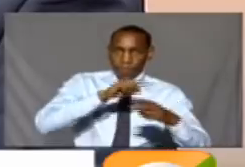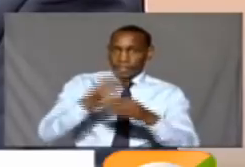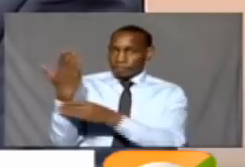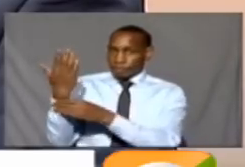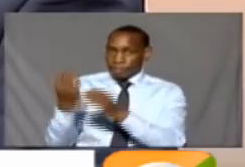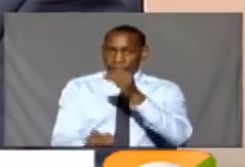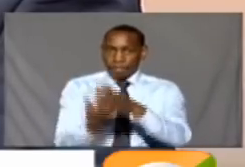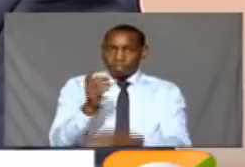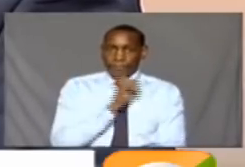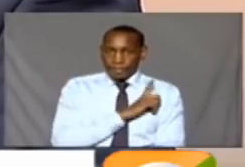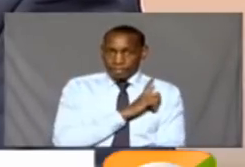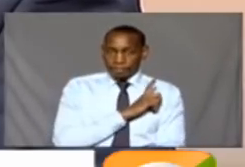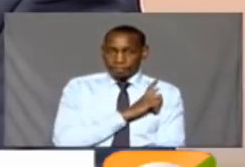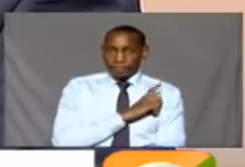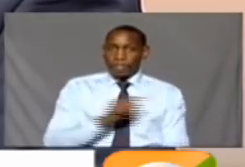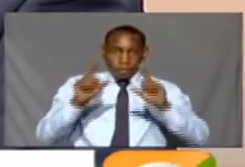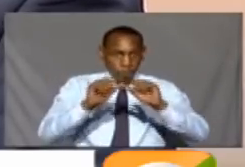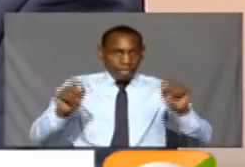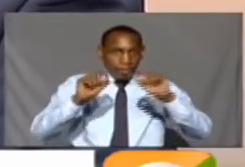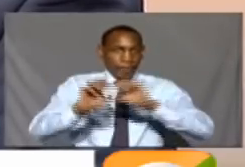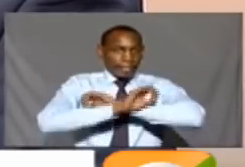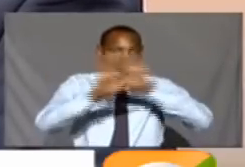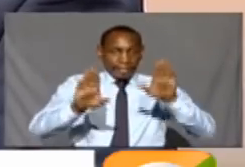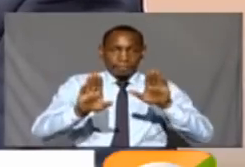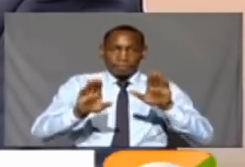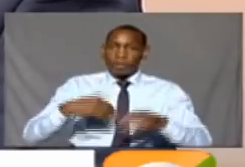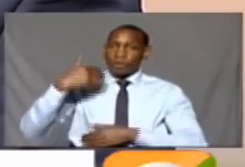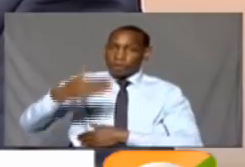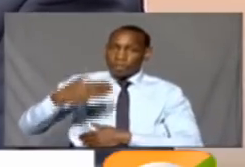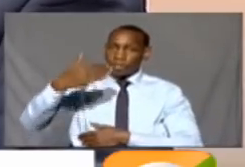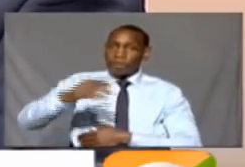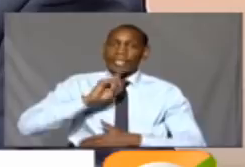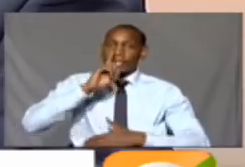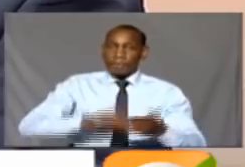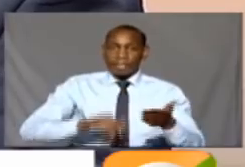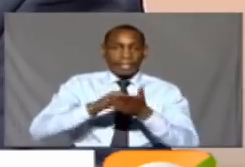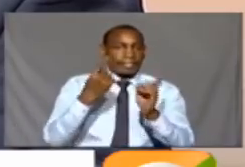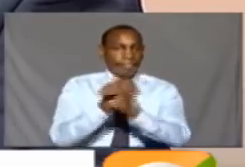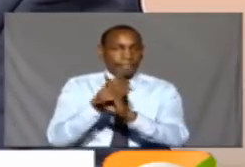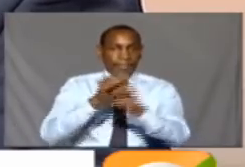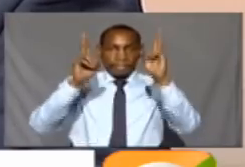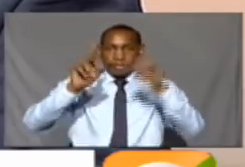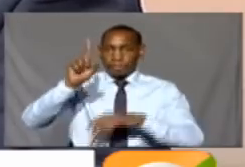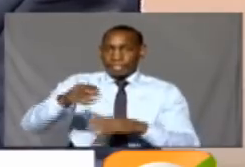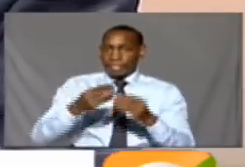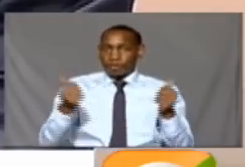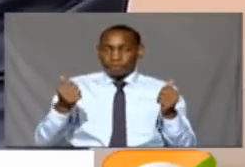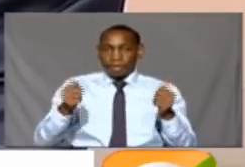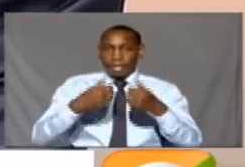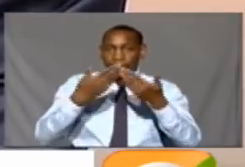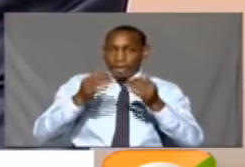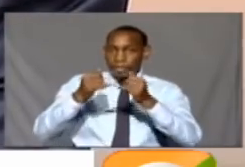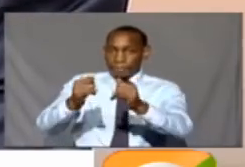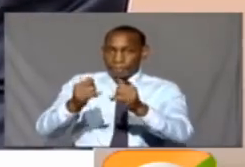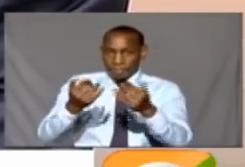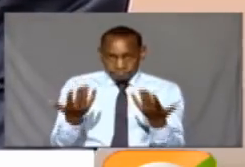out, I was on record and I've said it over and over that there are several issues that need to be addressed. How do you implement